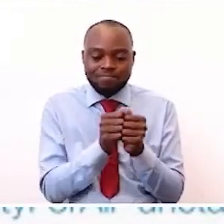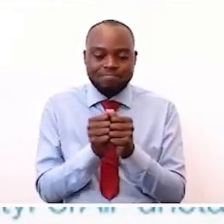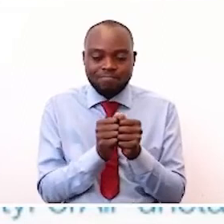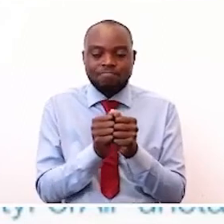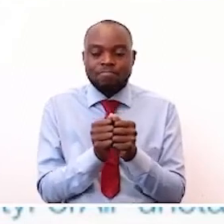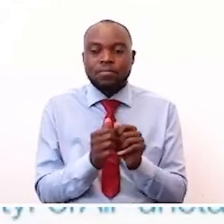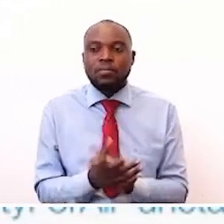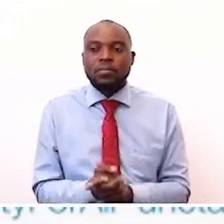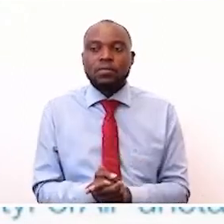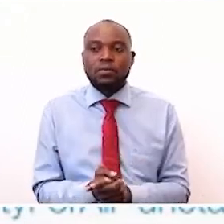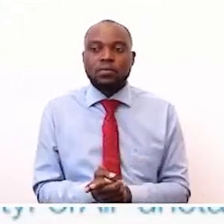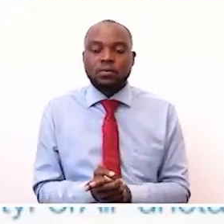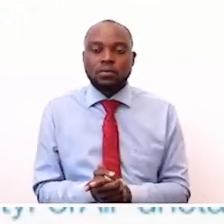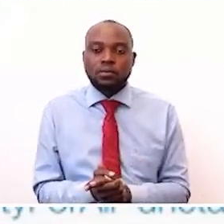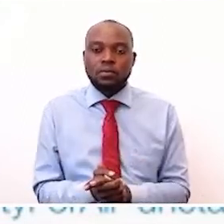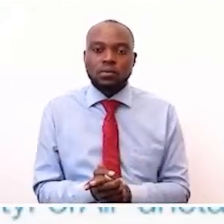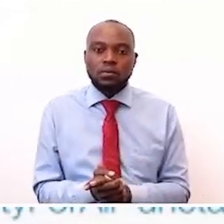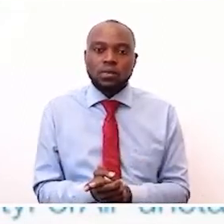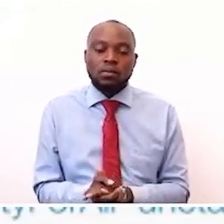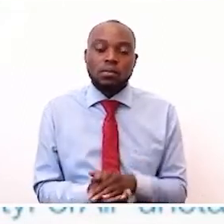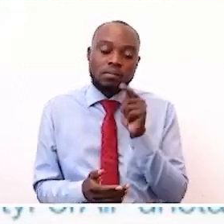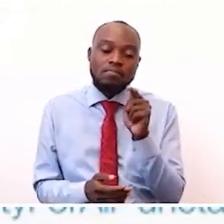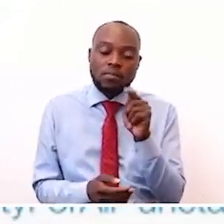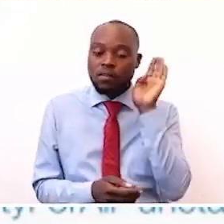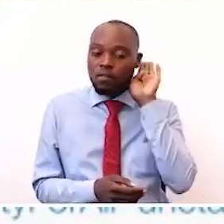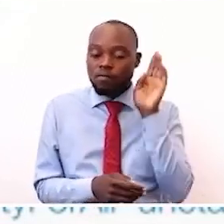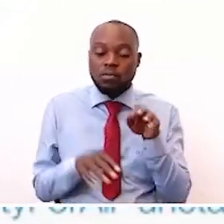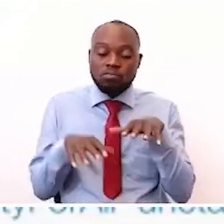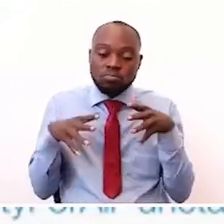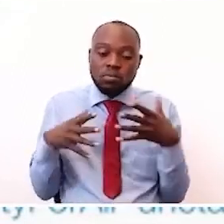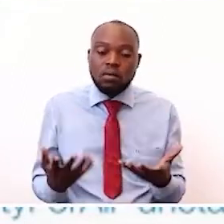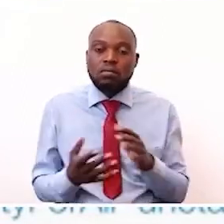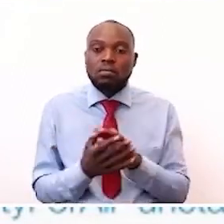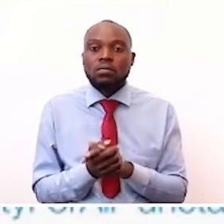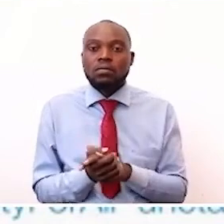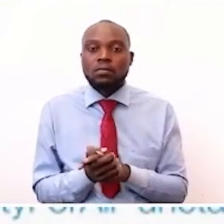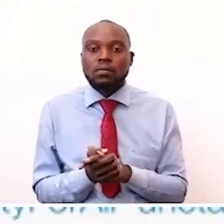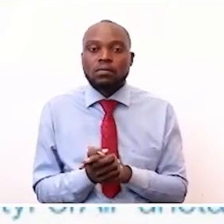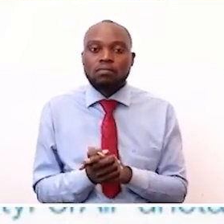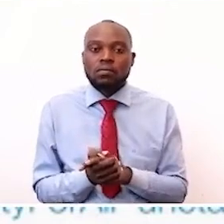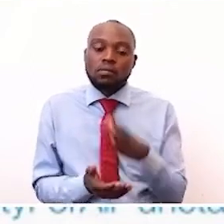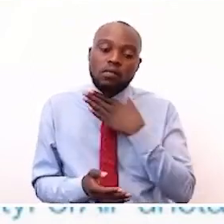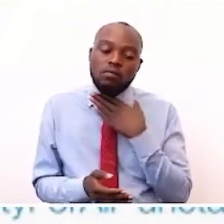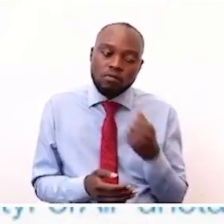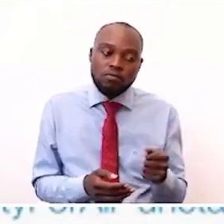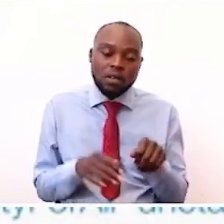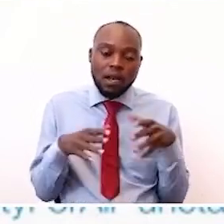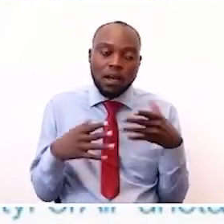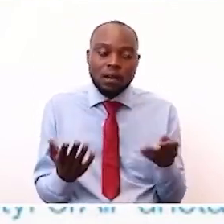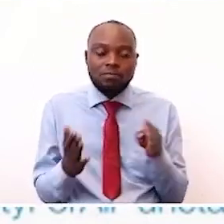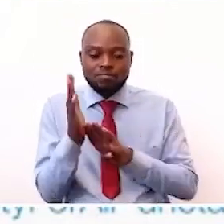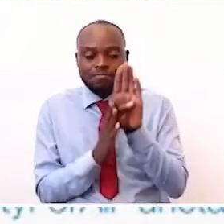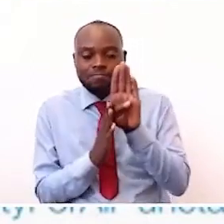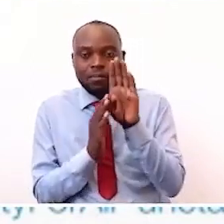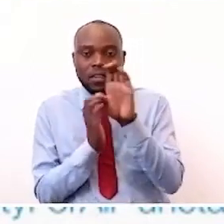expenditure. And then we start to understand how much of a need we are in as in developing